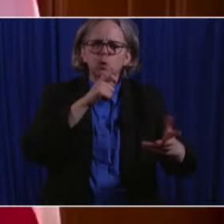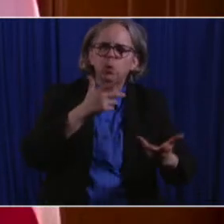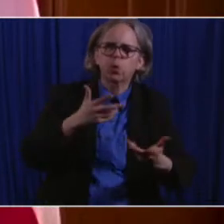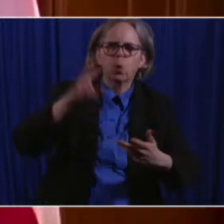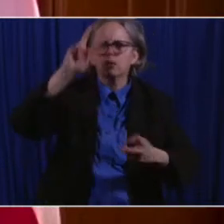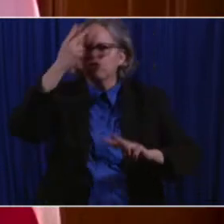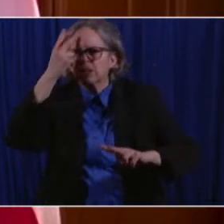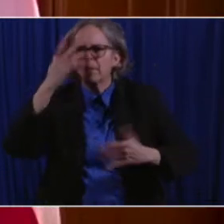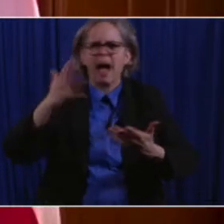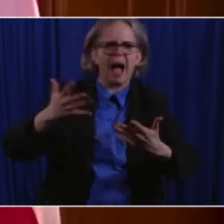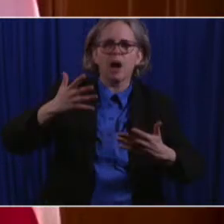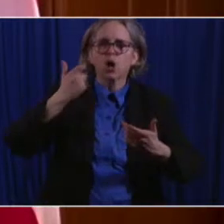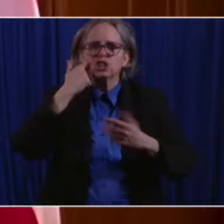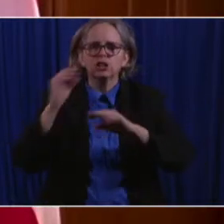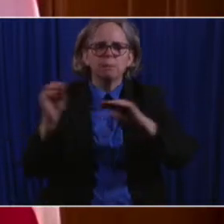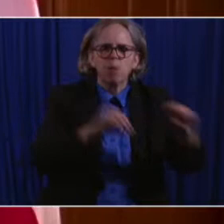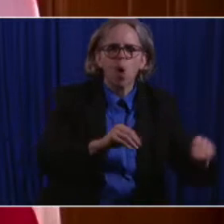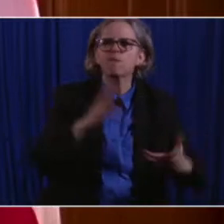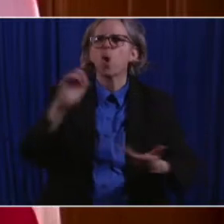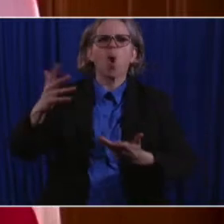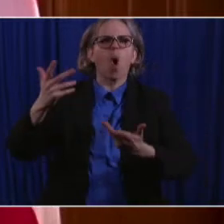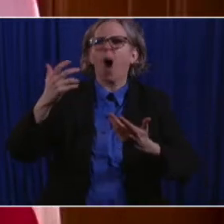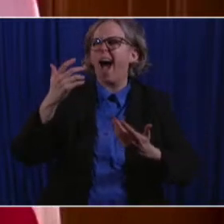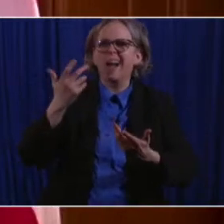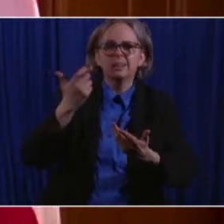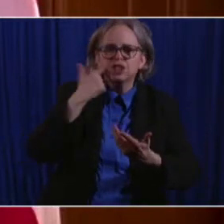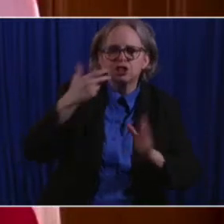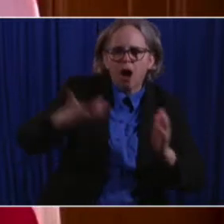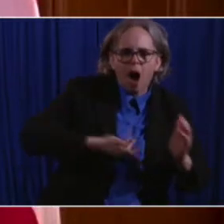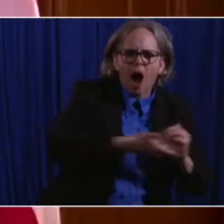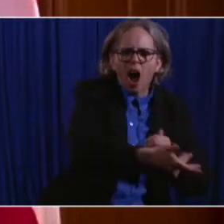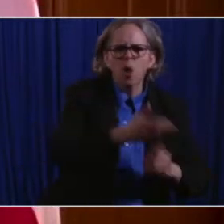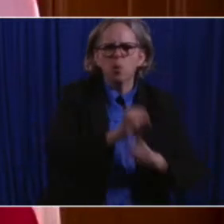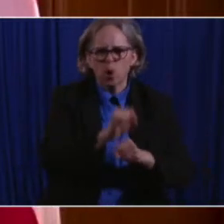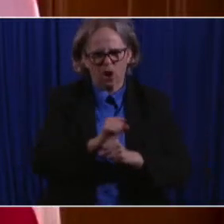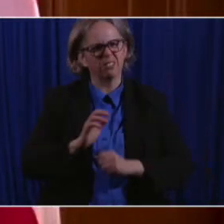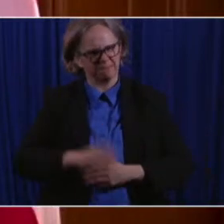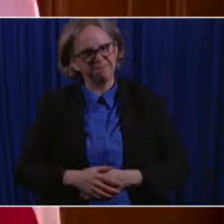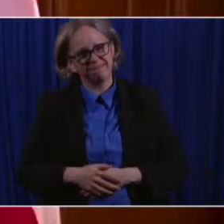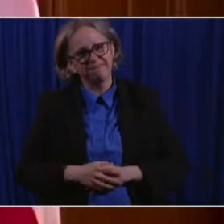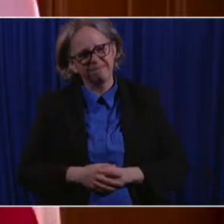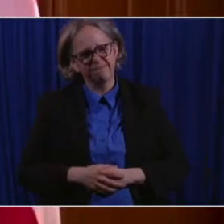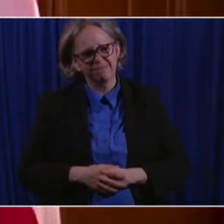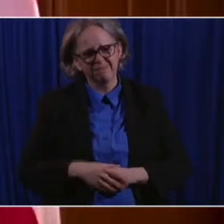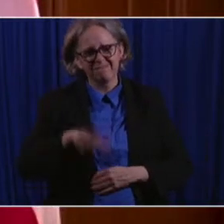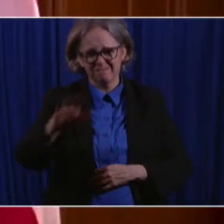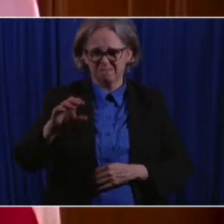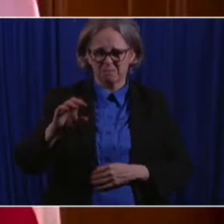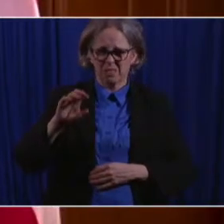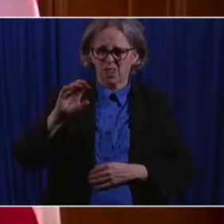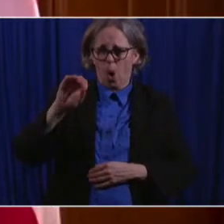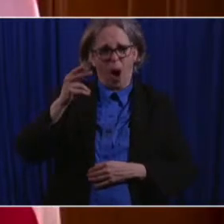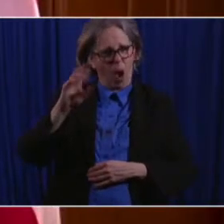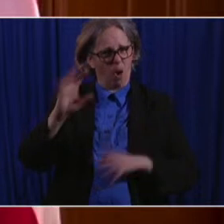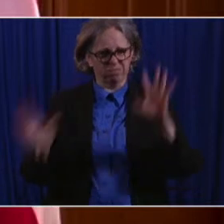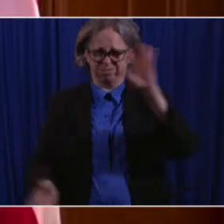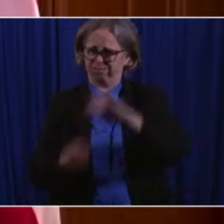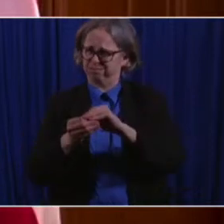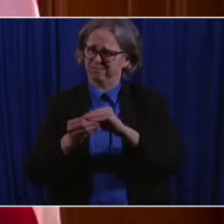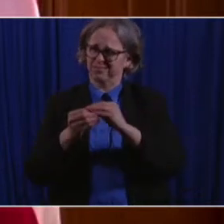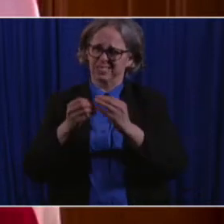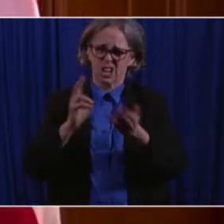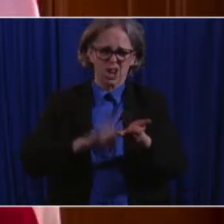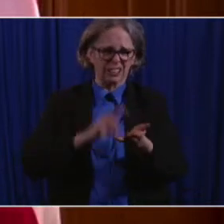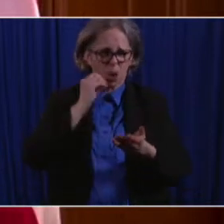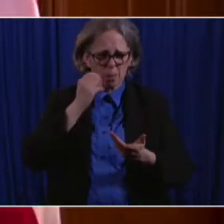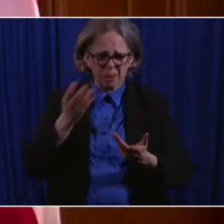to receive it. We have a large number of nursing homes in the state of Ohio. I think over 900. We